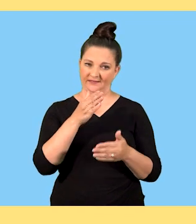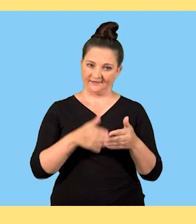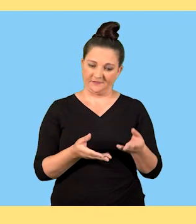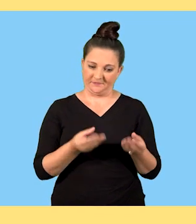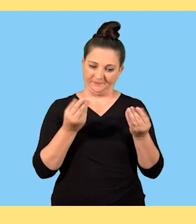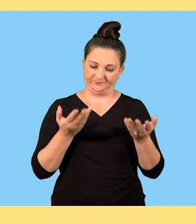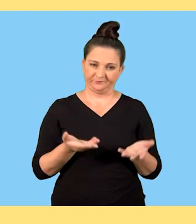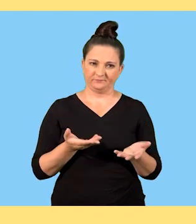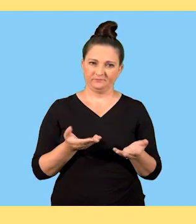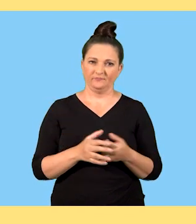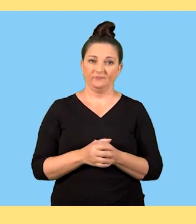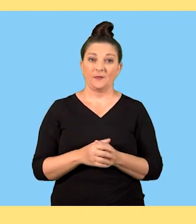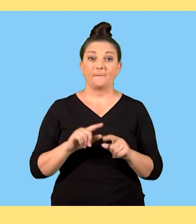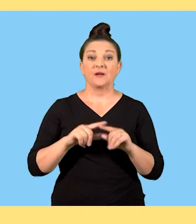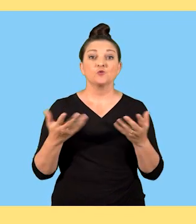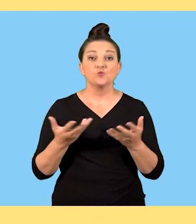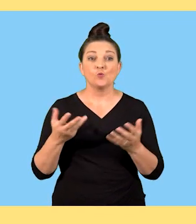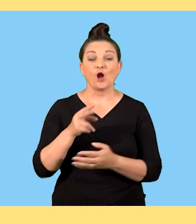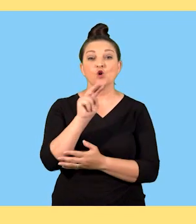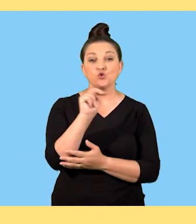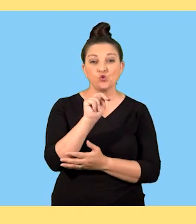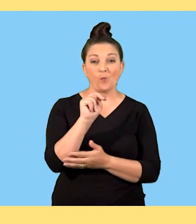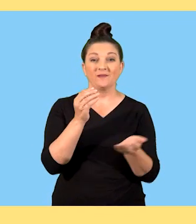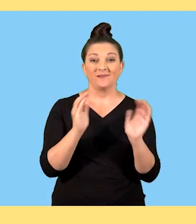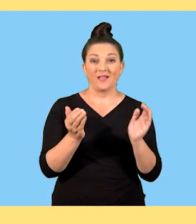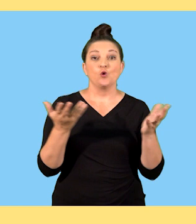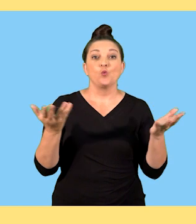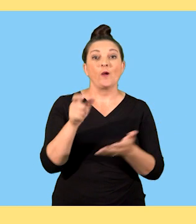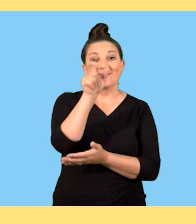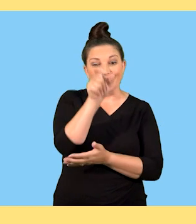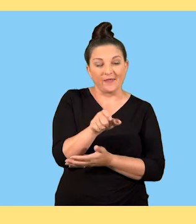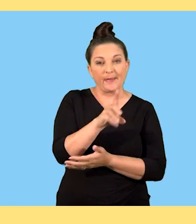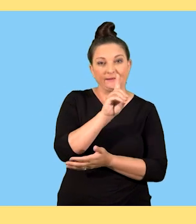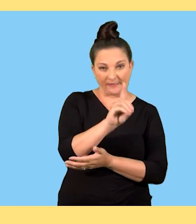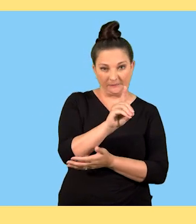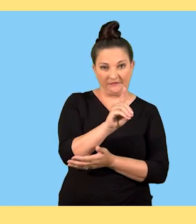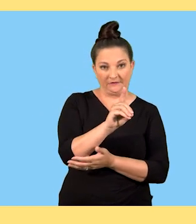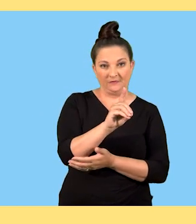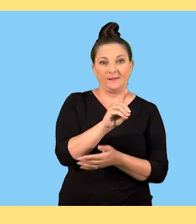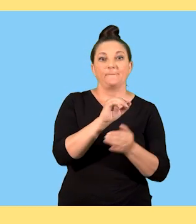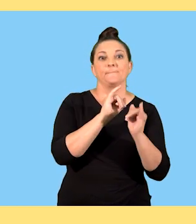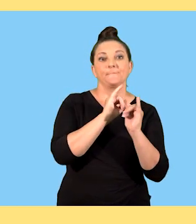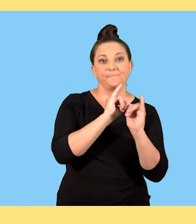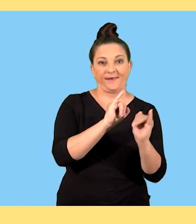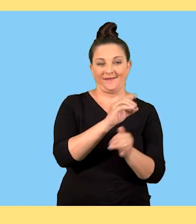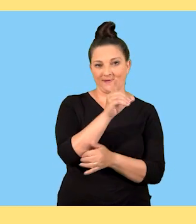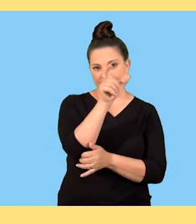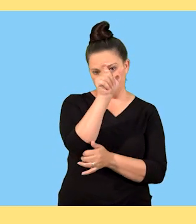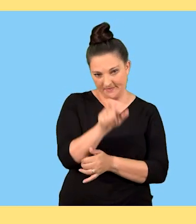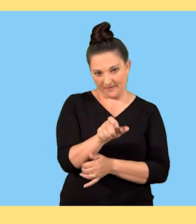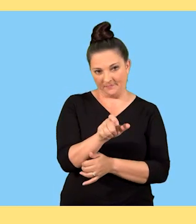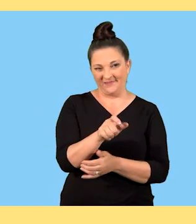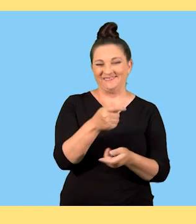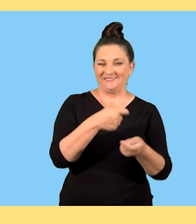1,125. This is what you end up now with on your bad debts in the nominal accounts section on the debit side, because